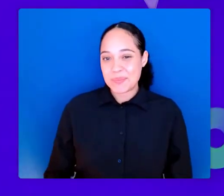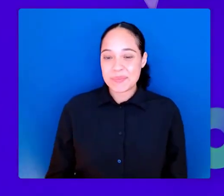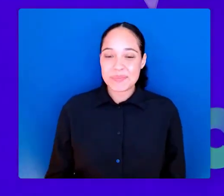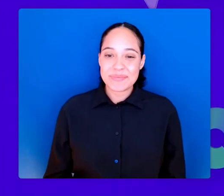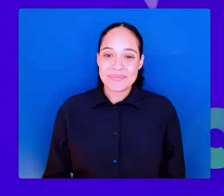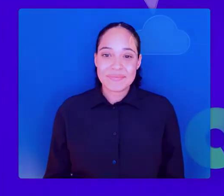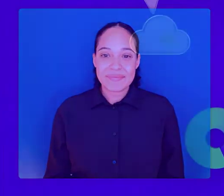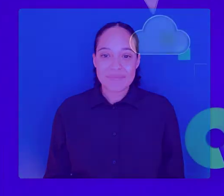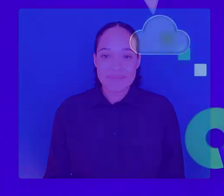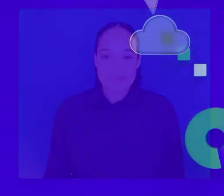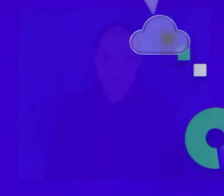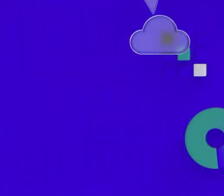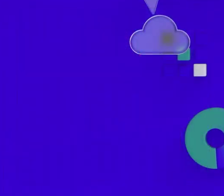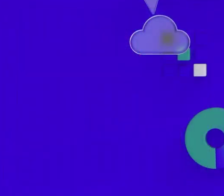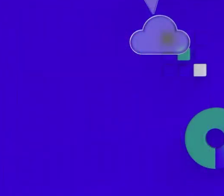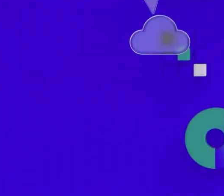the basics of design technology principles, and that's all you need to start getting into AI. So even if you're a college dropout